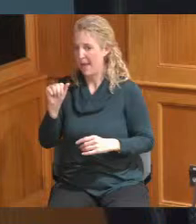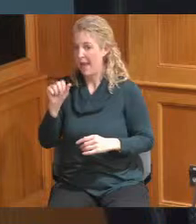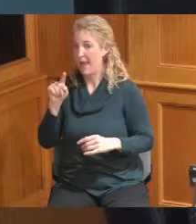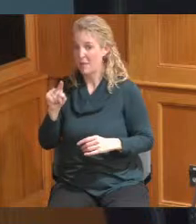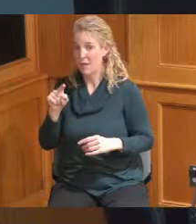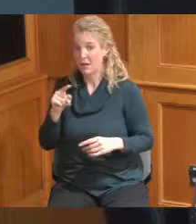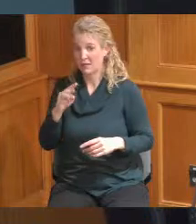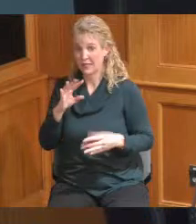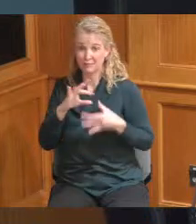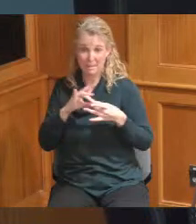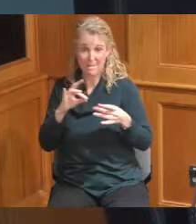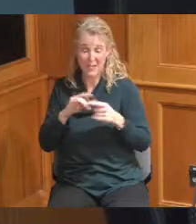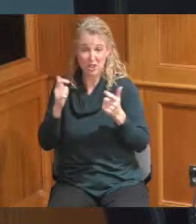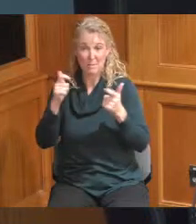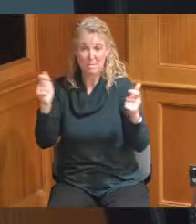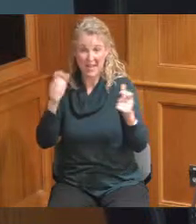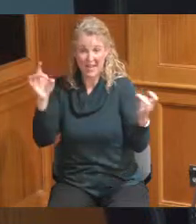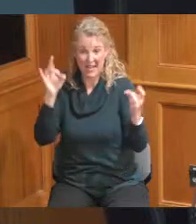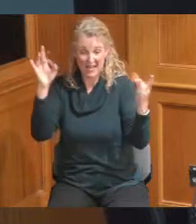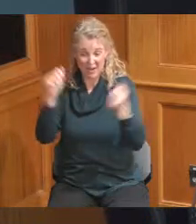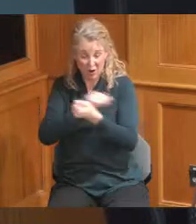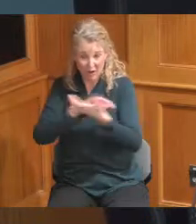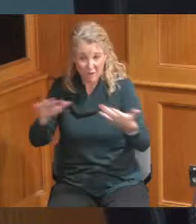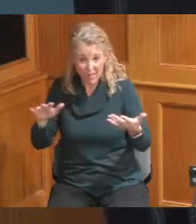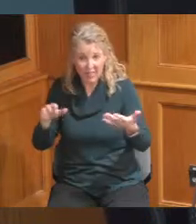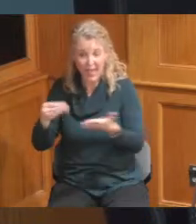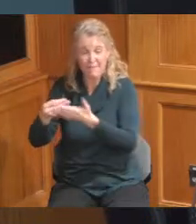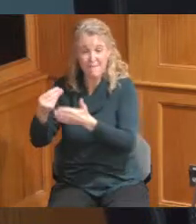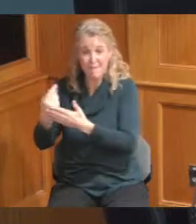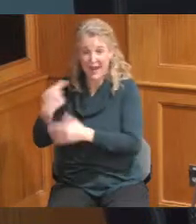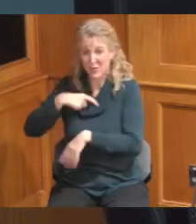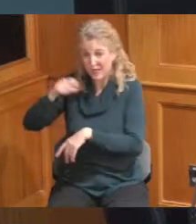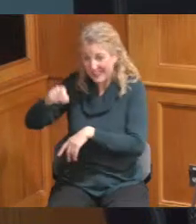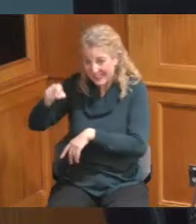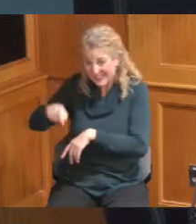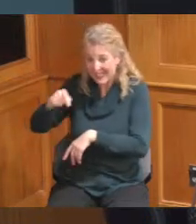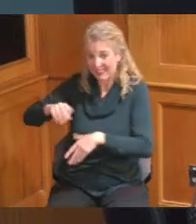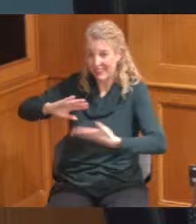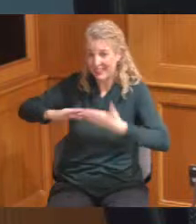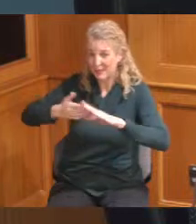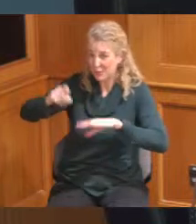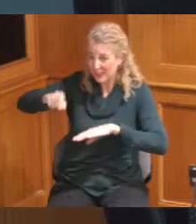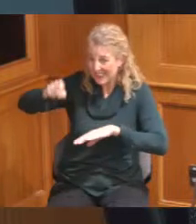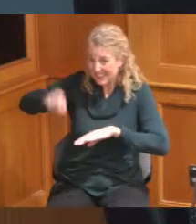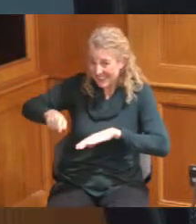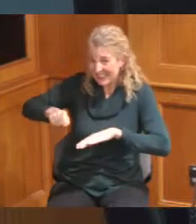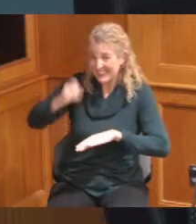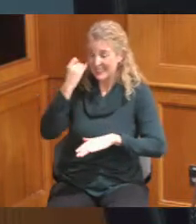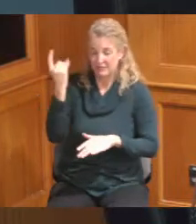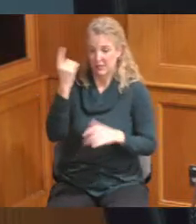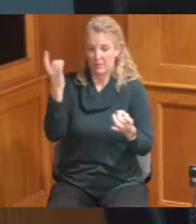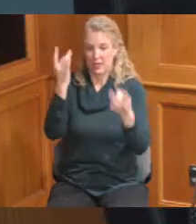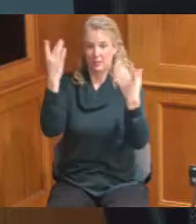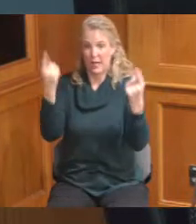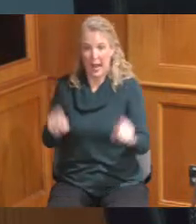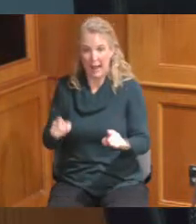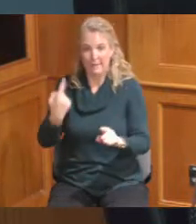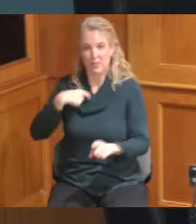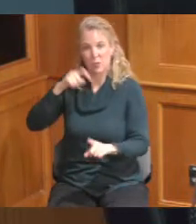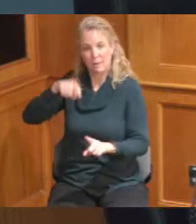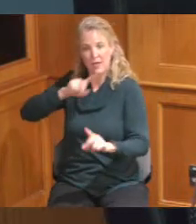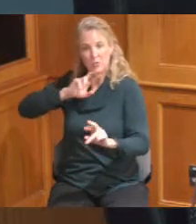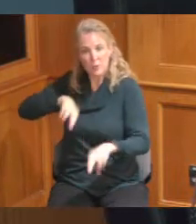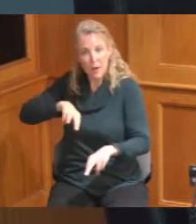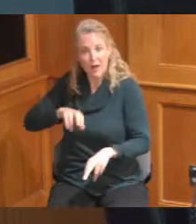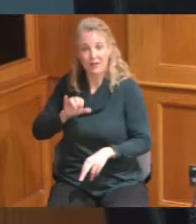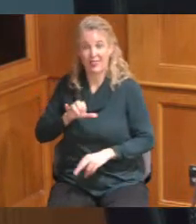big disasters and money that we need in our communities in response to catastrophic events. And